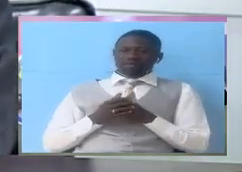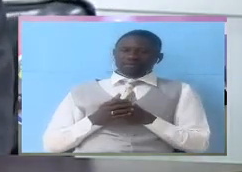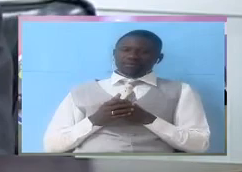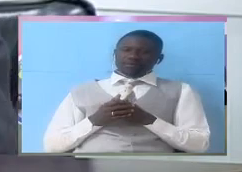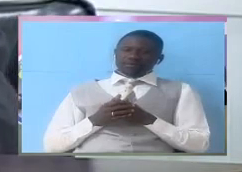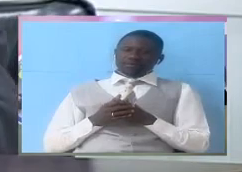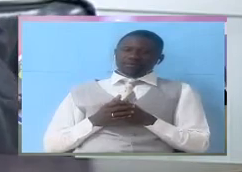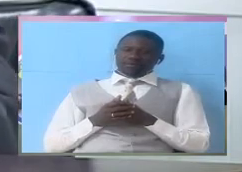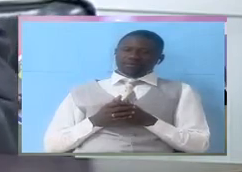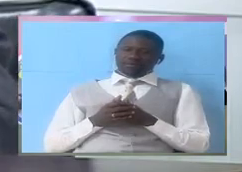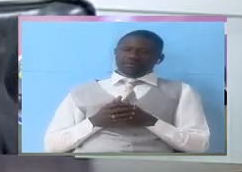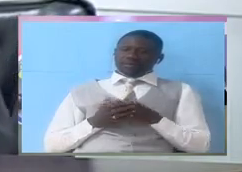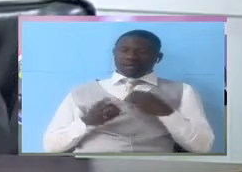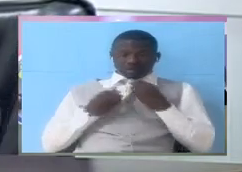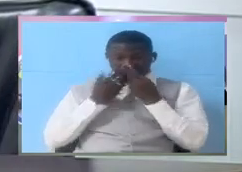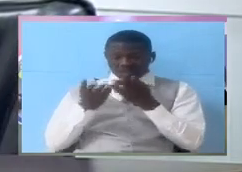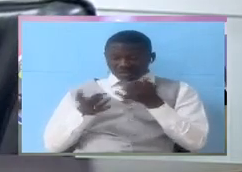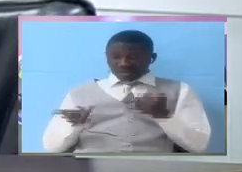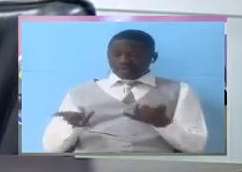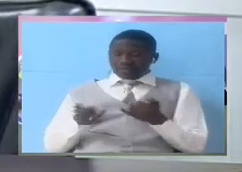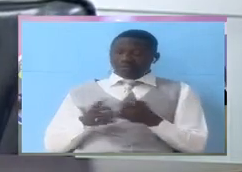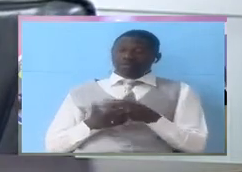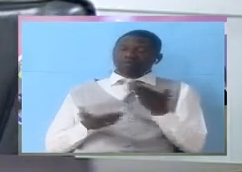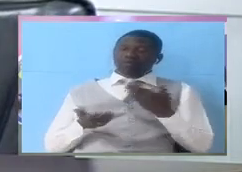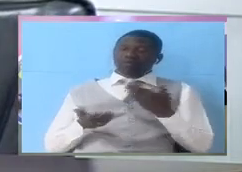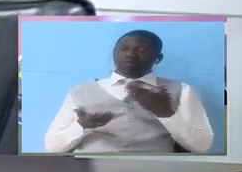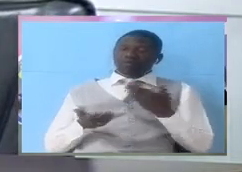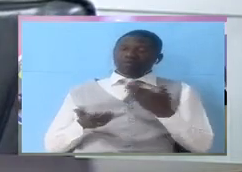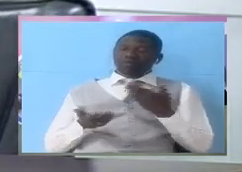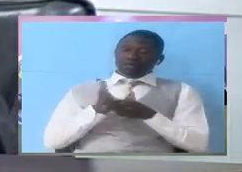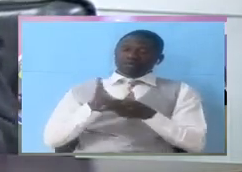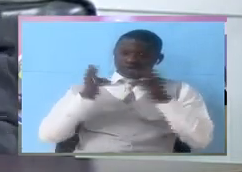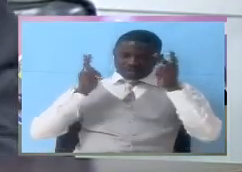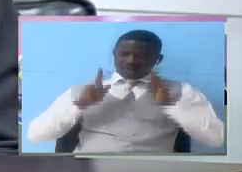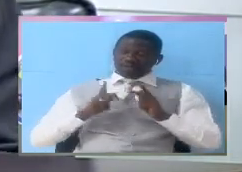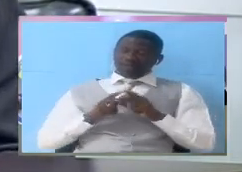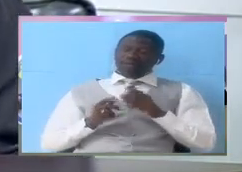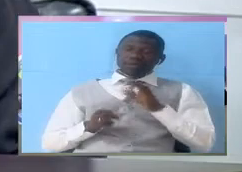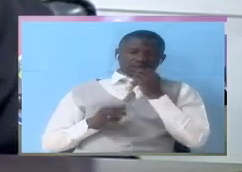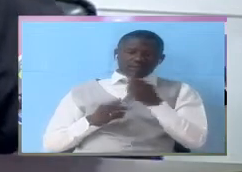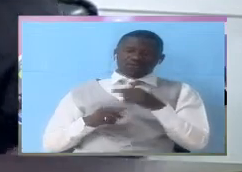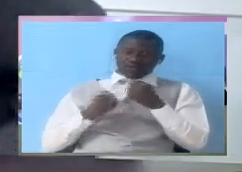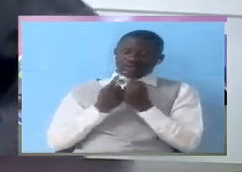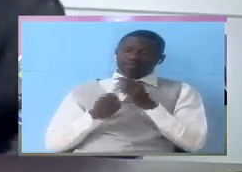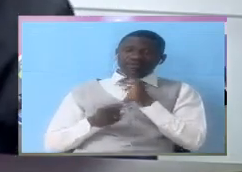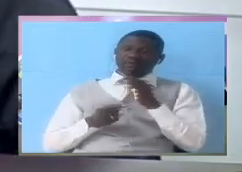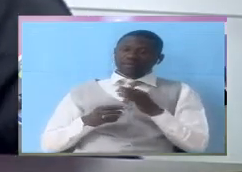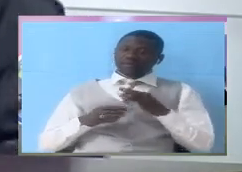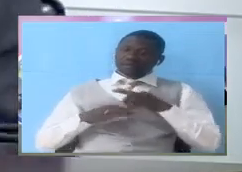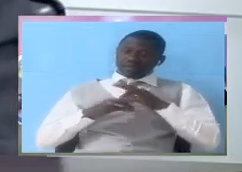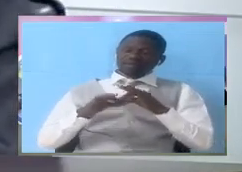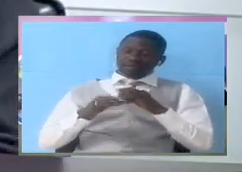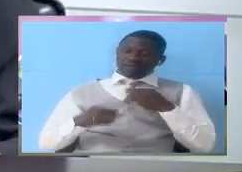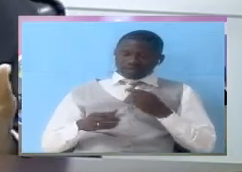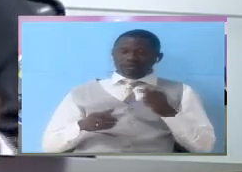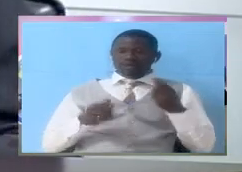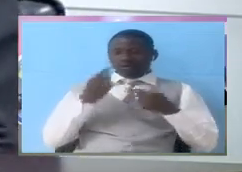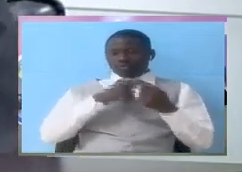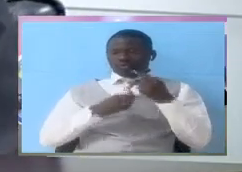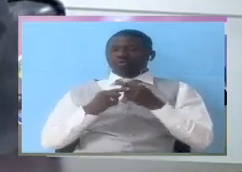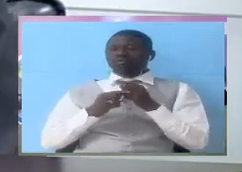said it here, and that's why lead council said I have said something very interesting, and we will come to that. Lolo tax ma wax fi li be lead council